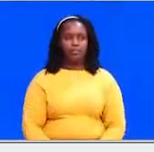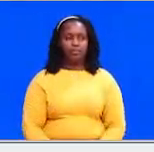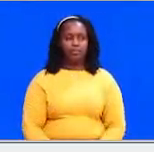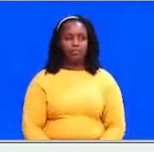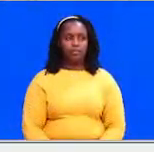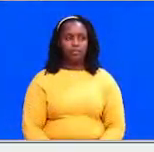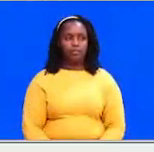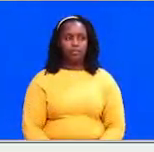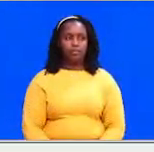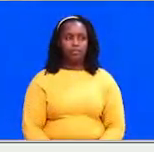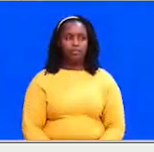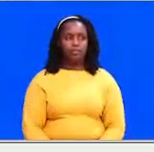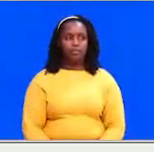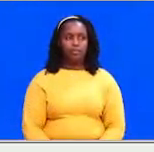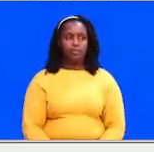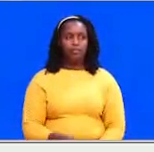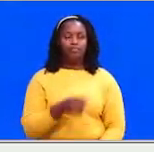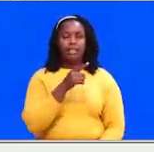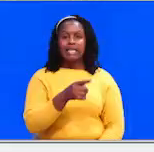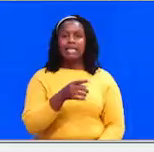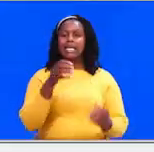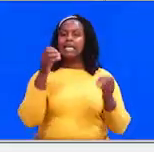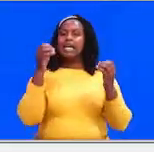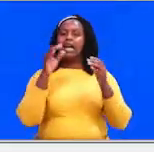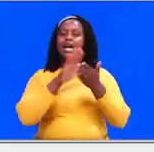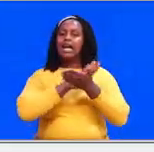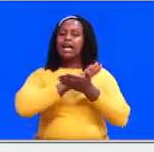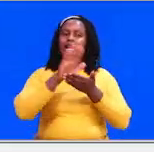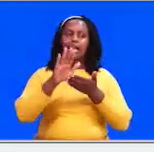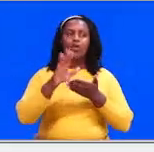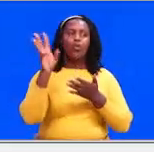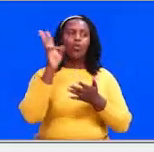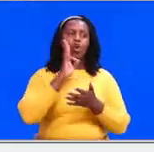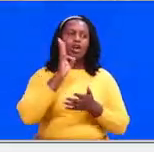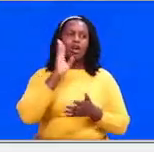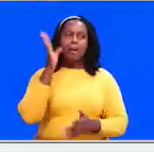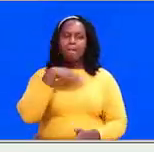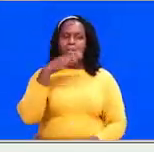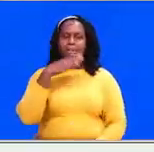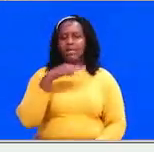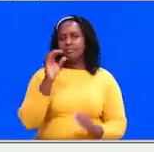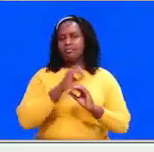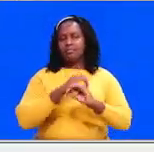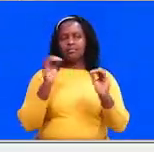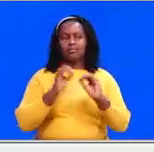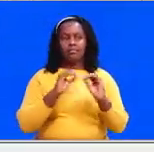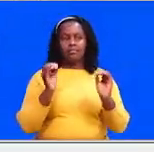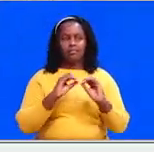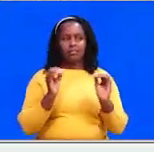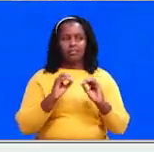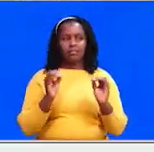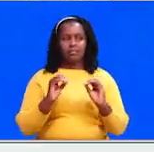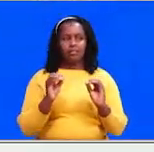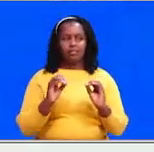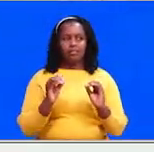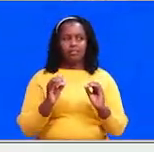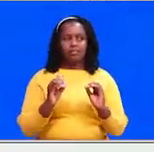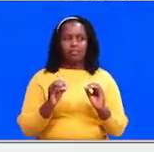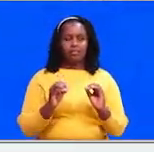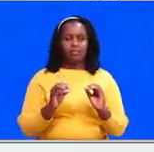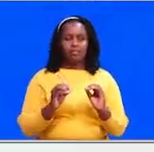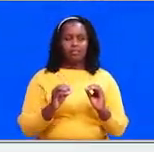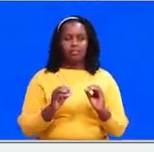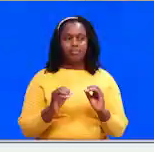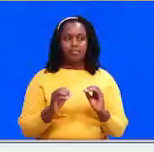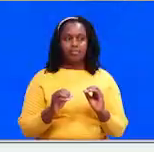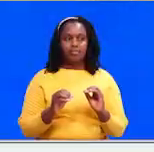Hey. Look so at that. So this is clear, odorless water from sewage. Yes, no smell. You can confirm. Oh, wow, no smell. So when